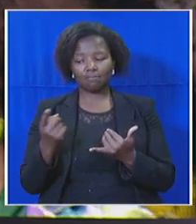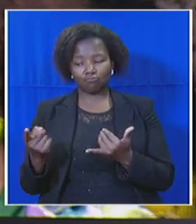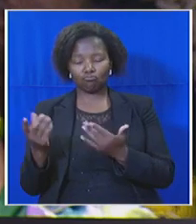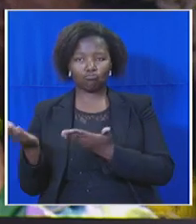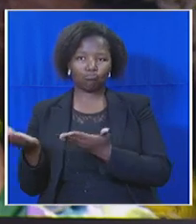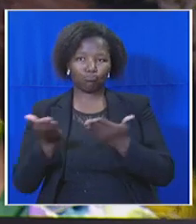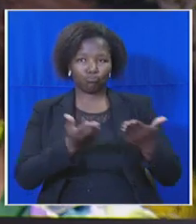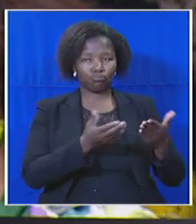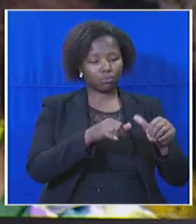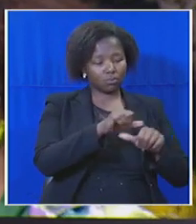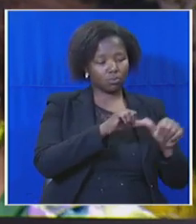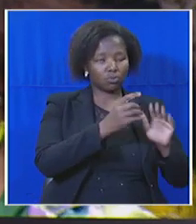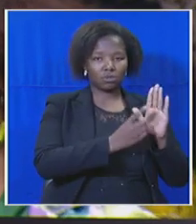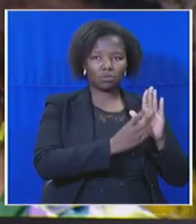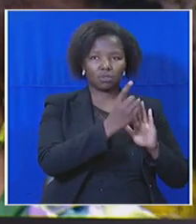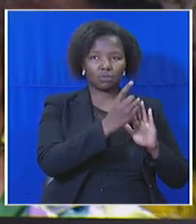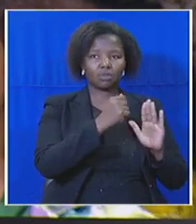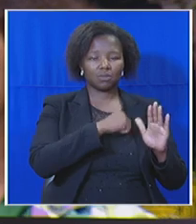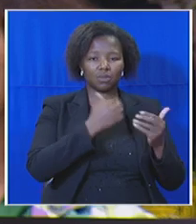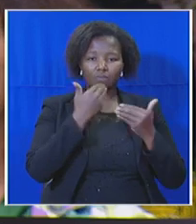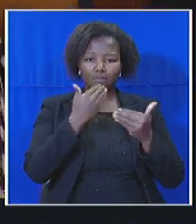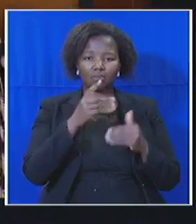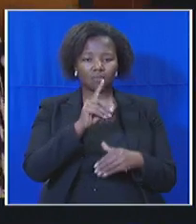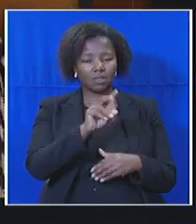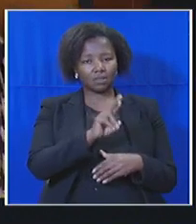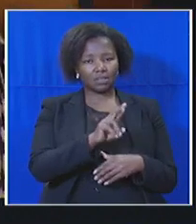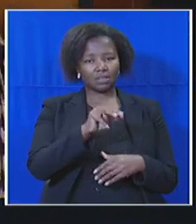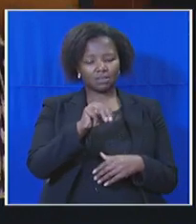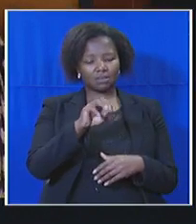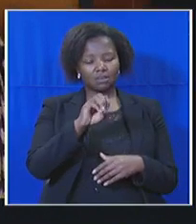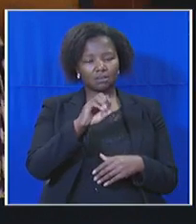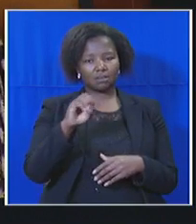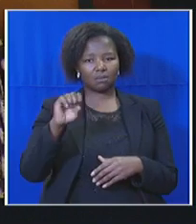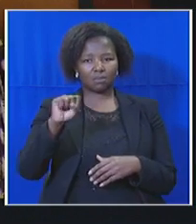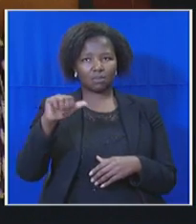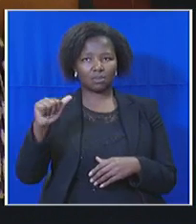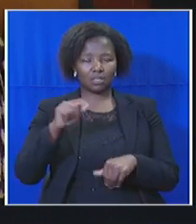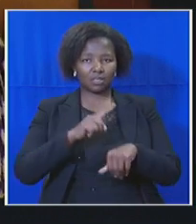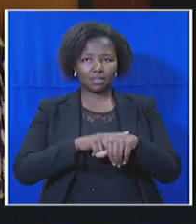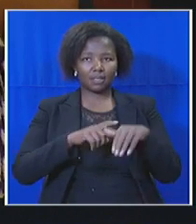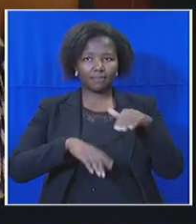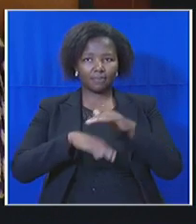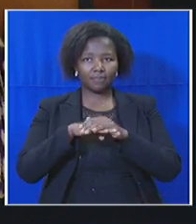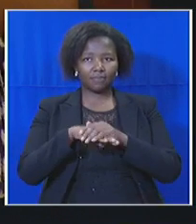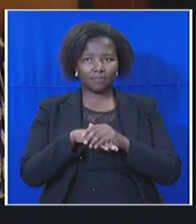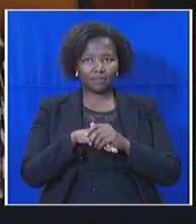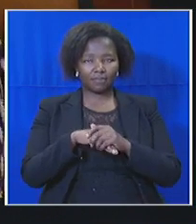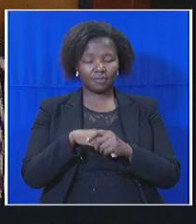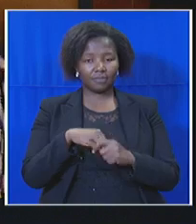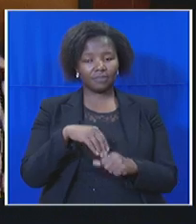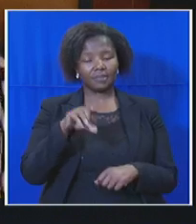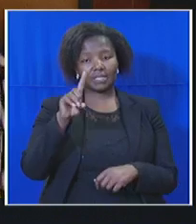Dr. Musa vatirhi. Wena wekunene sesiphelile isikhathi ngwane. Siyabonga. Democratic